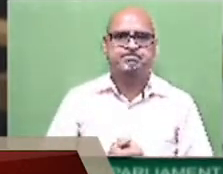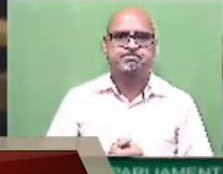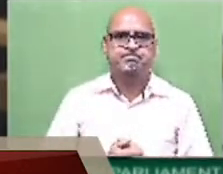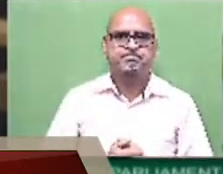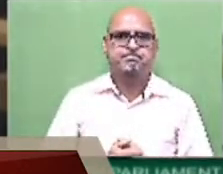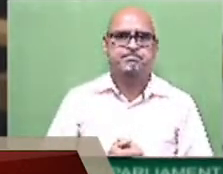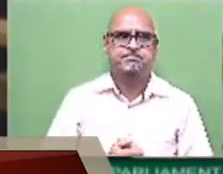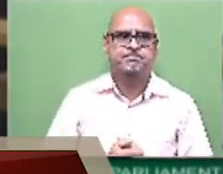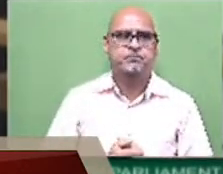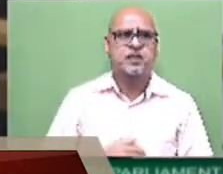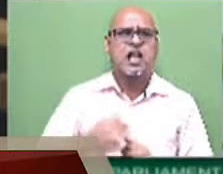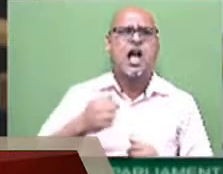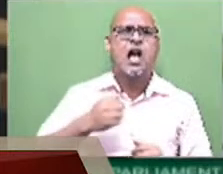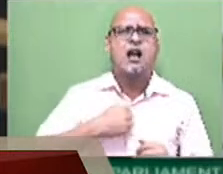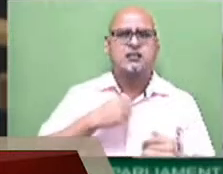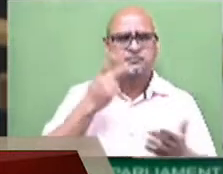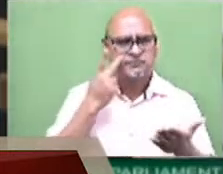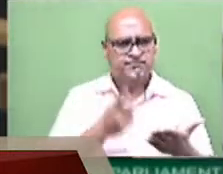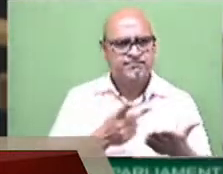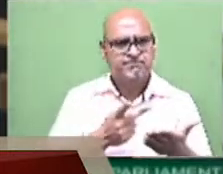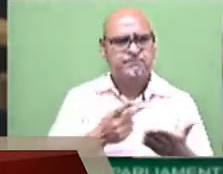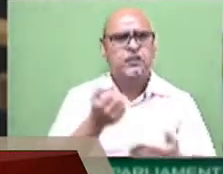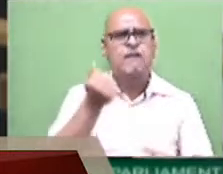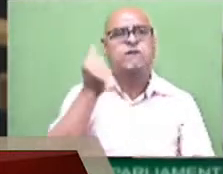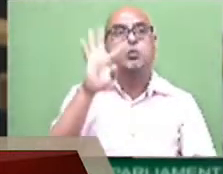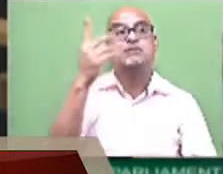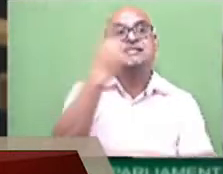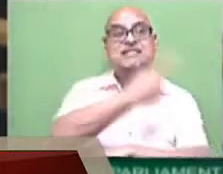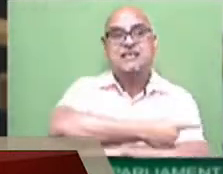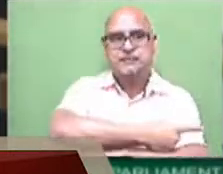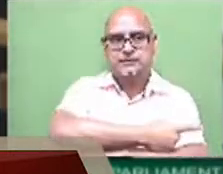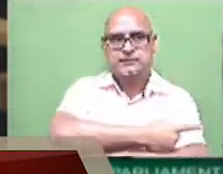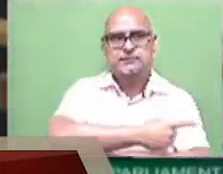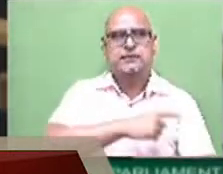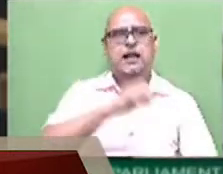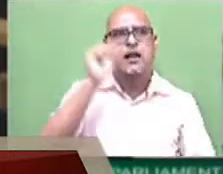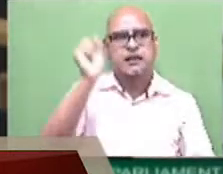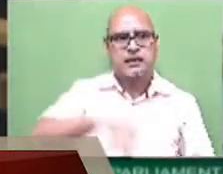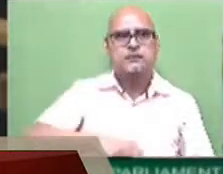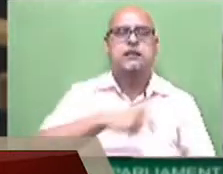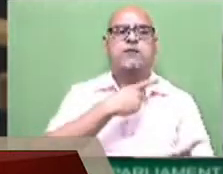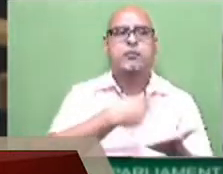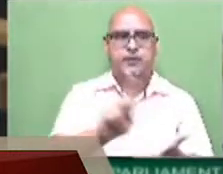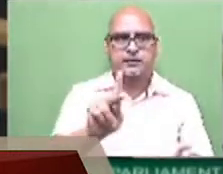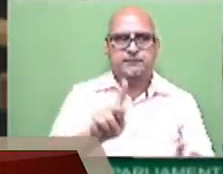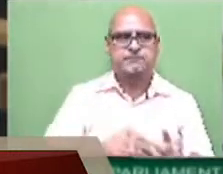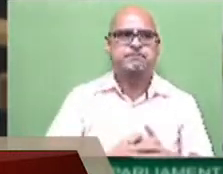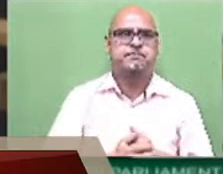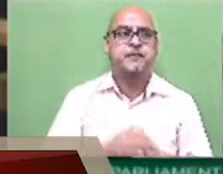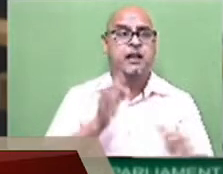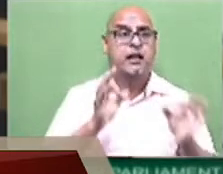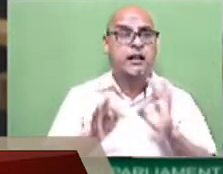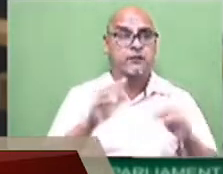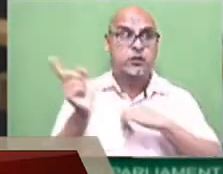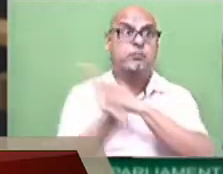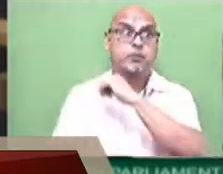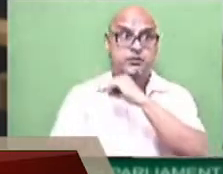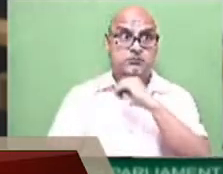days or such other period as prescribed by the rules of court. So, Madam President, you're asking someone to